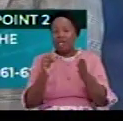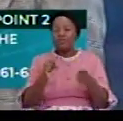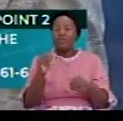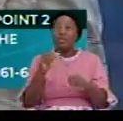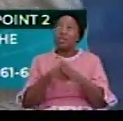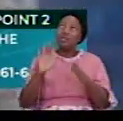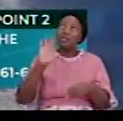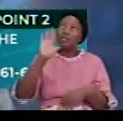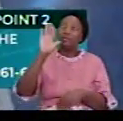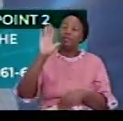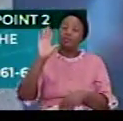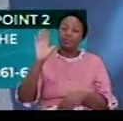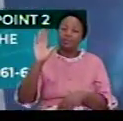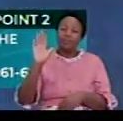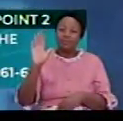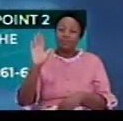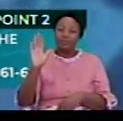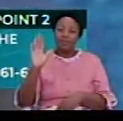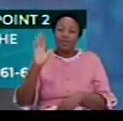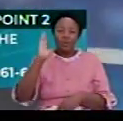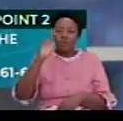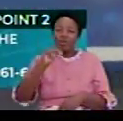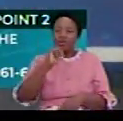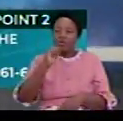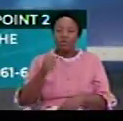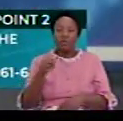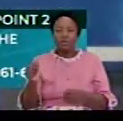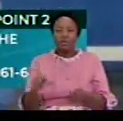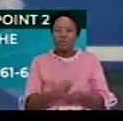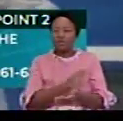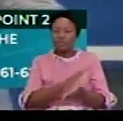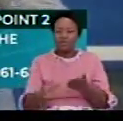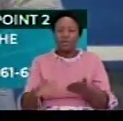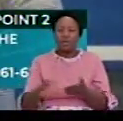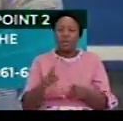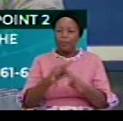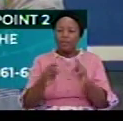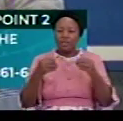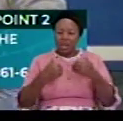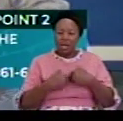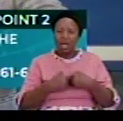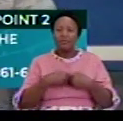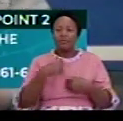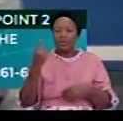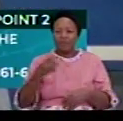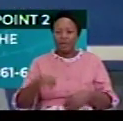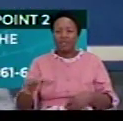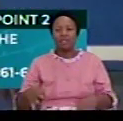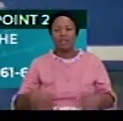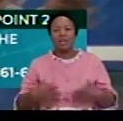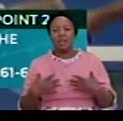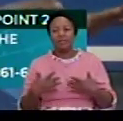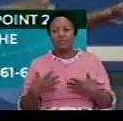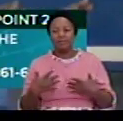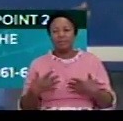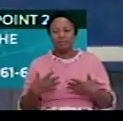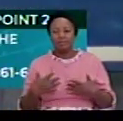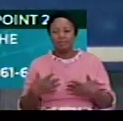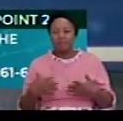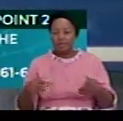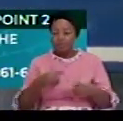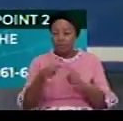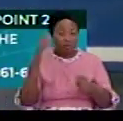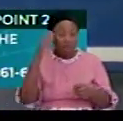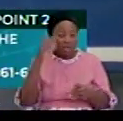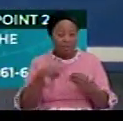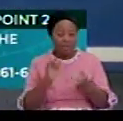him will not perish but have everlasting life. When you hear about that